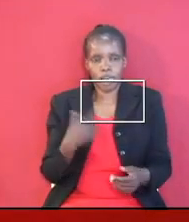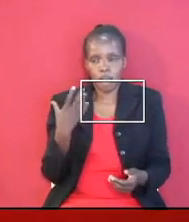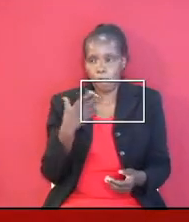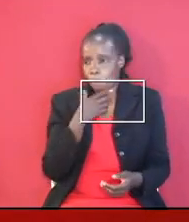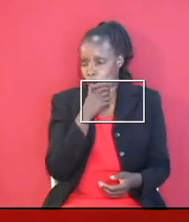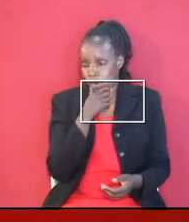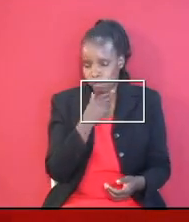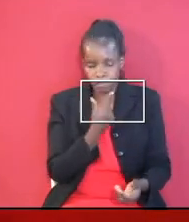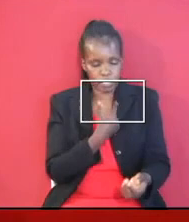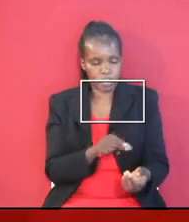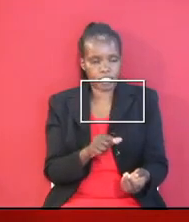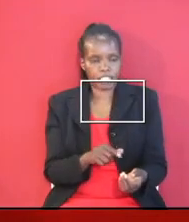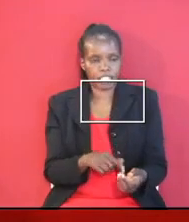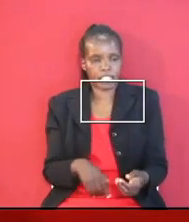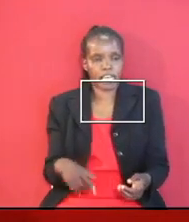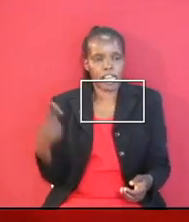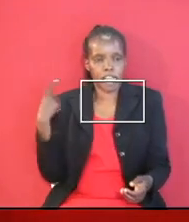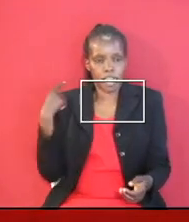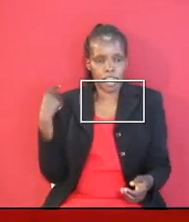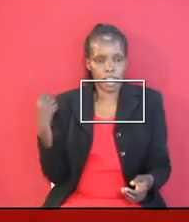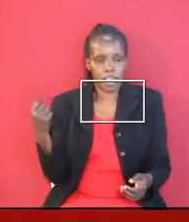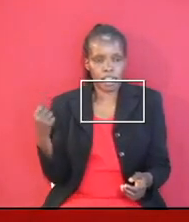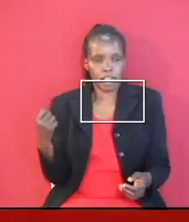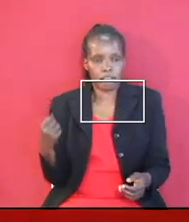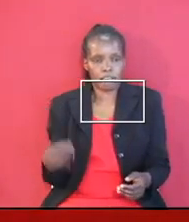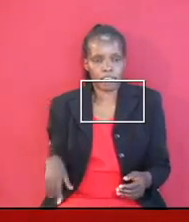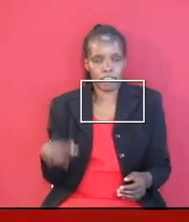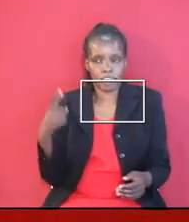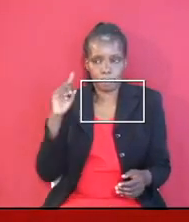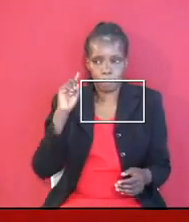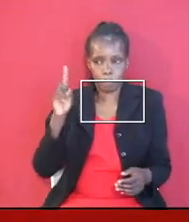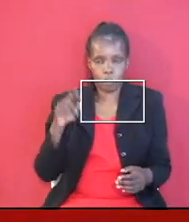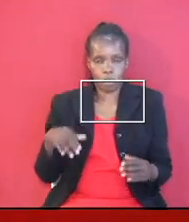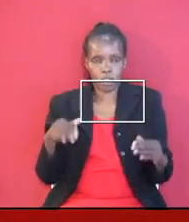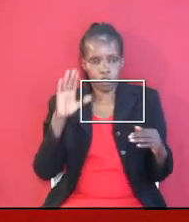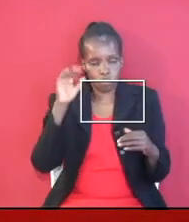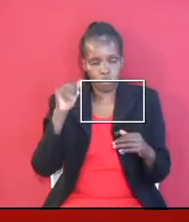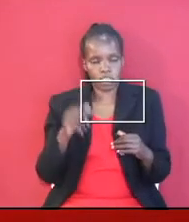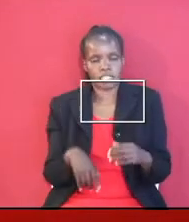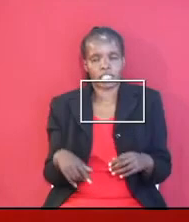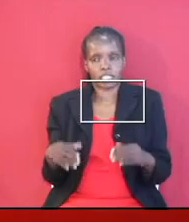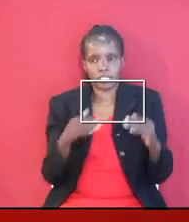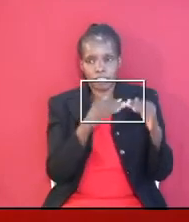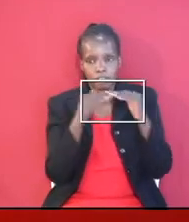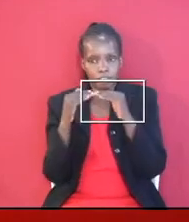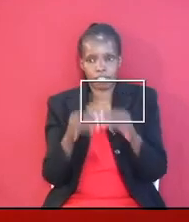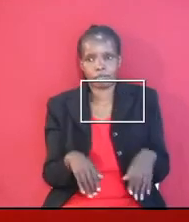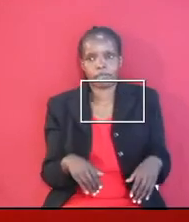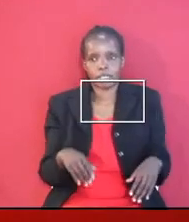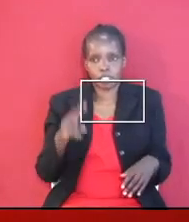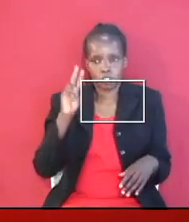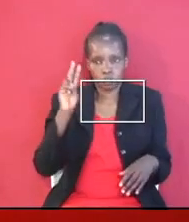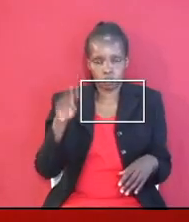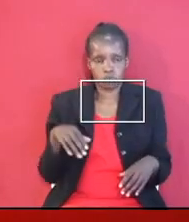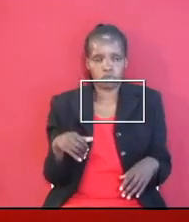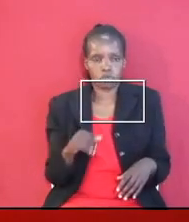right? Level number one, calling level. Level number two, conditioning level. We